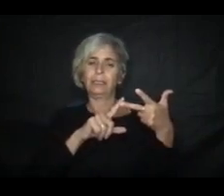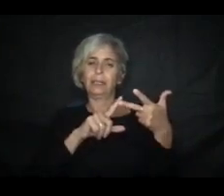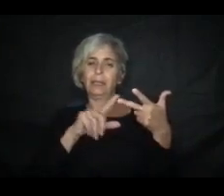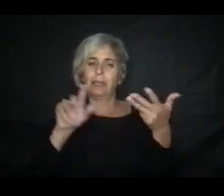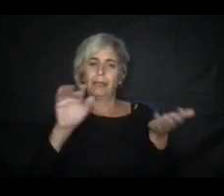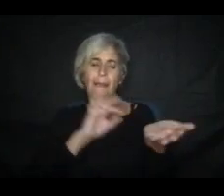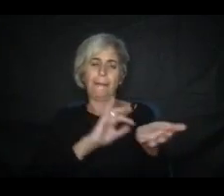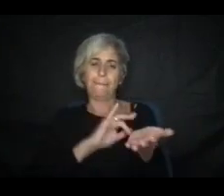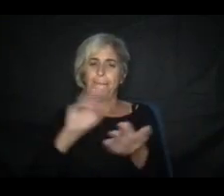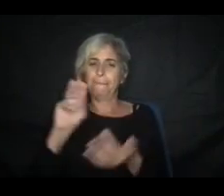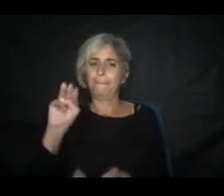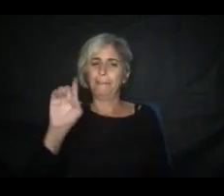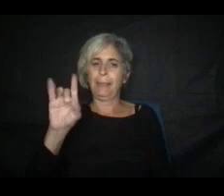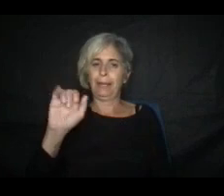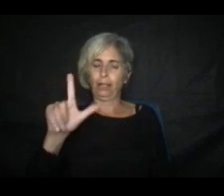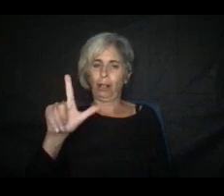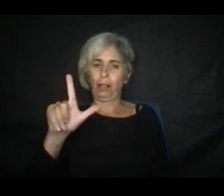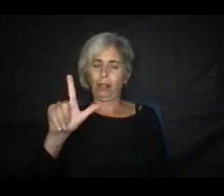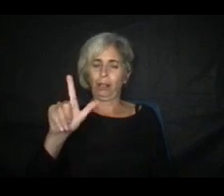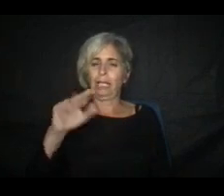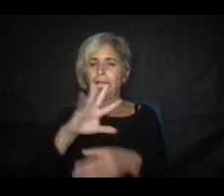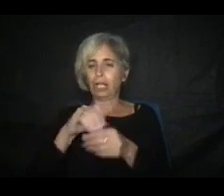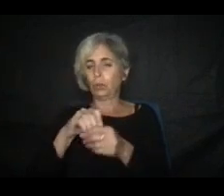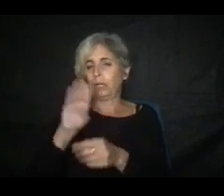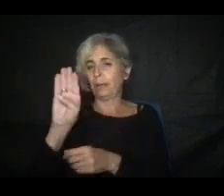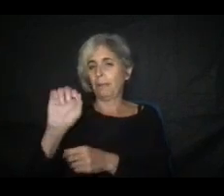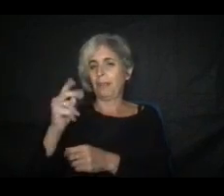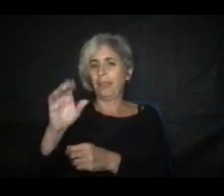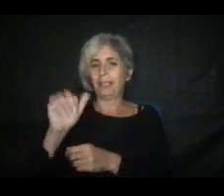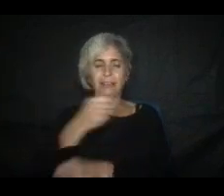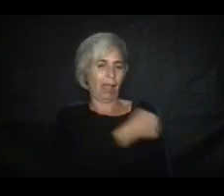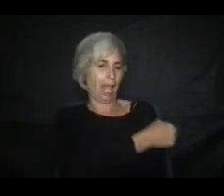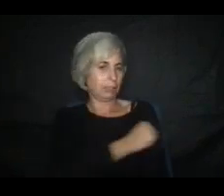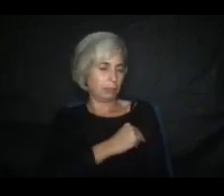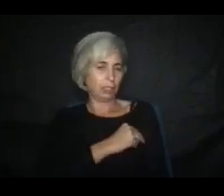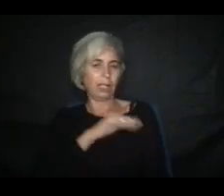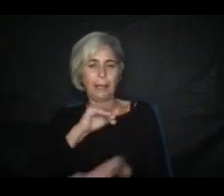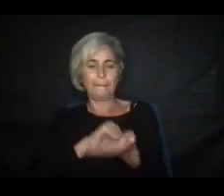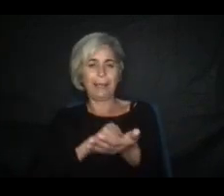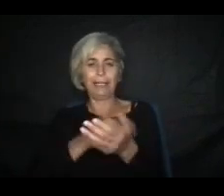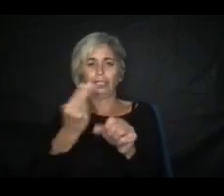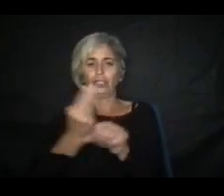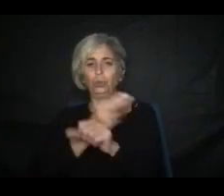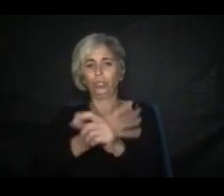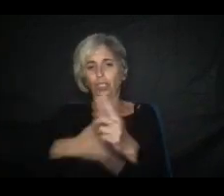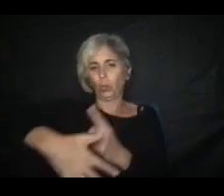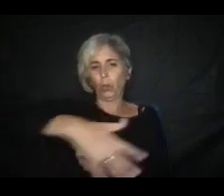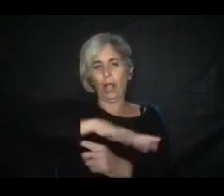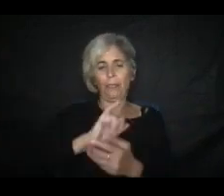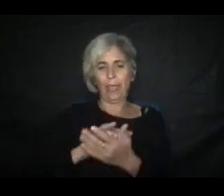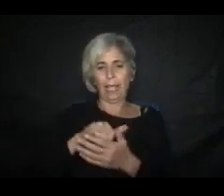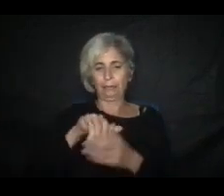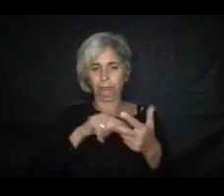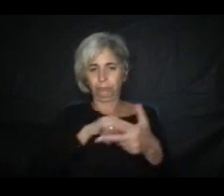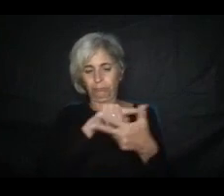medical district. This includes the Bethesda Hospital and some medical uses that surround that area.